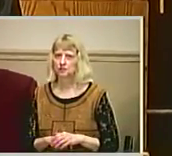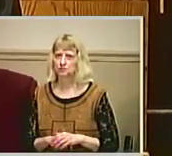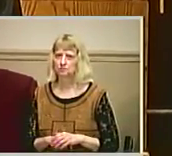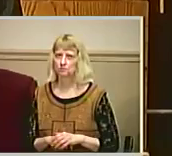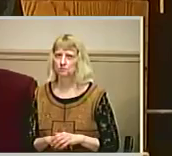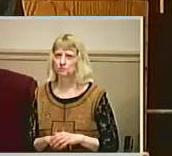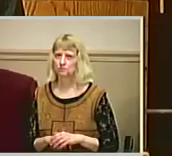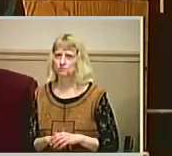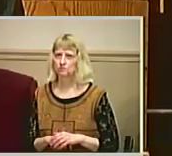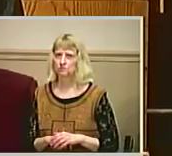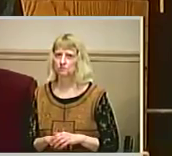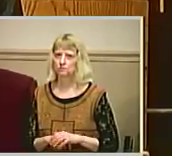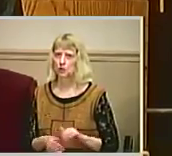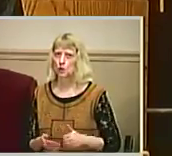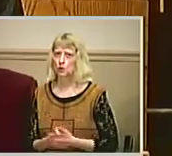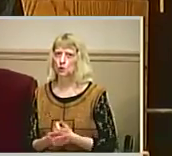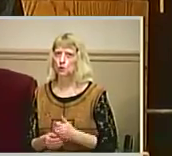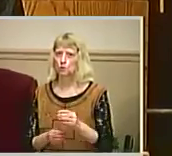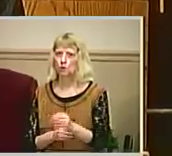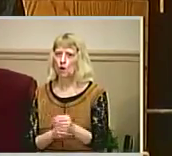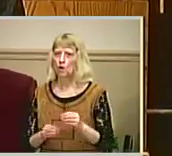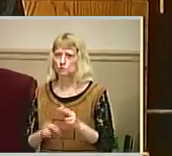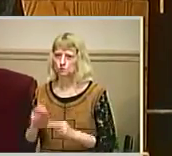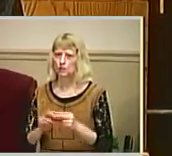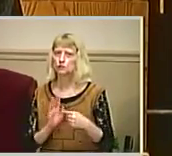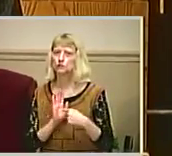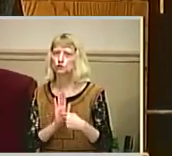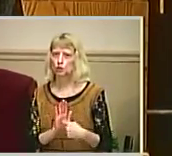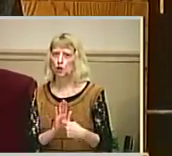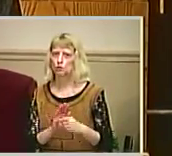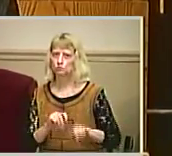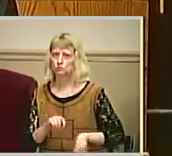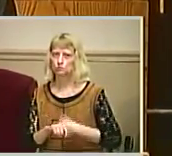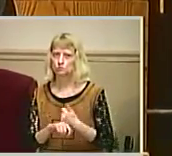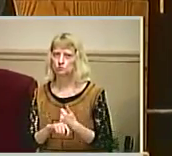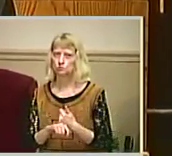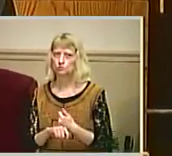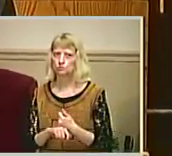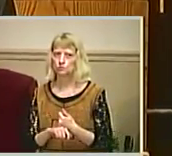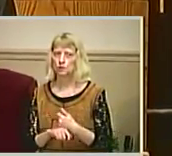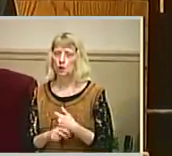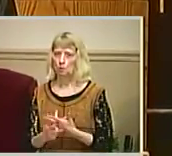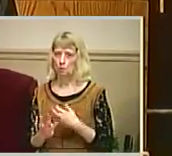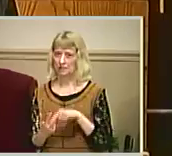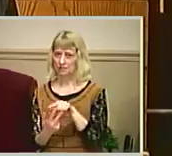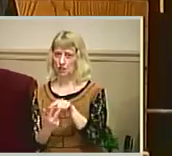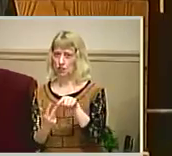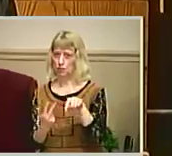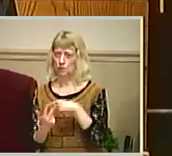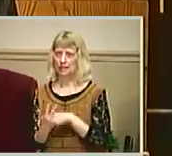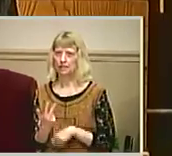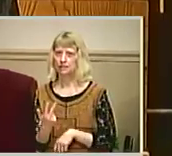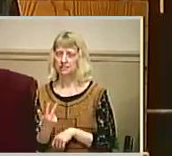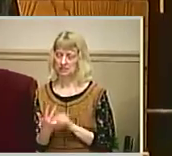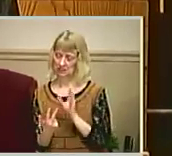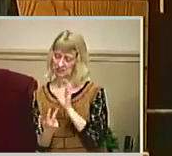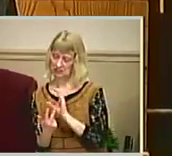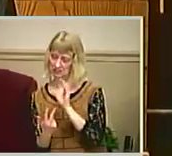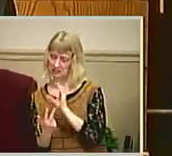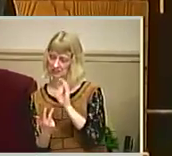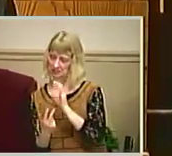We showed him his new office building the other day. He said, I want three of them. He's hunting for